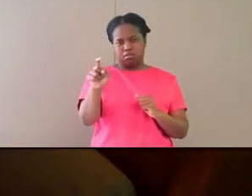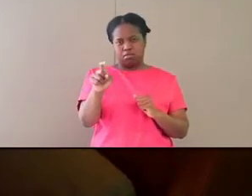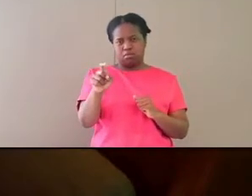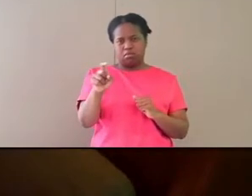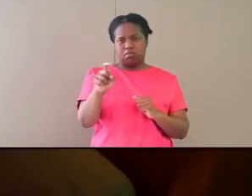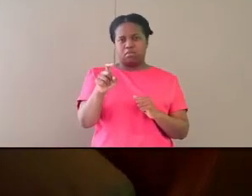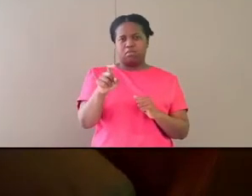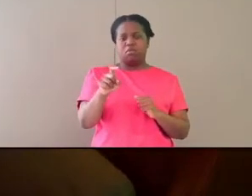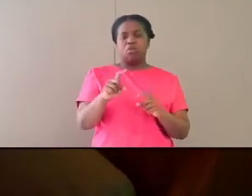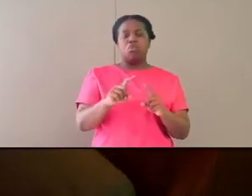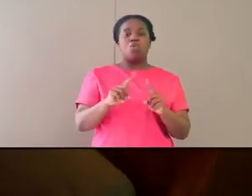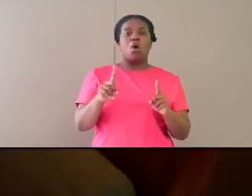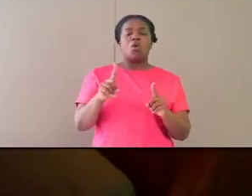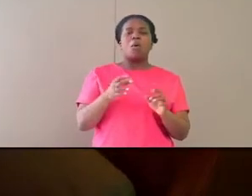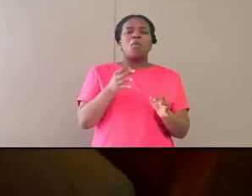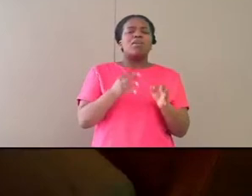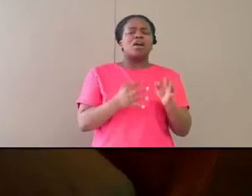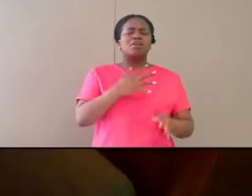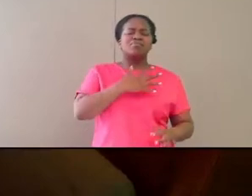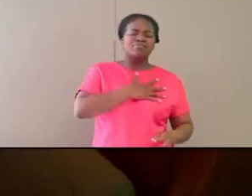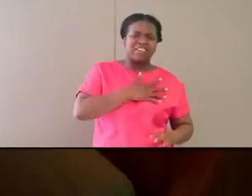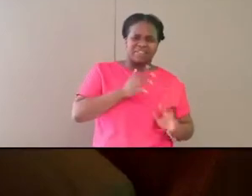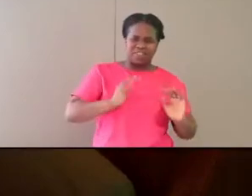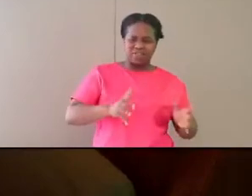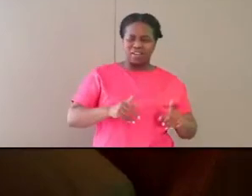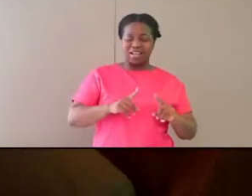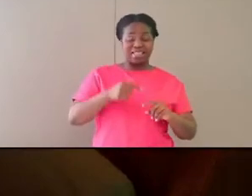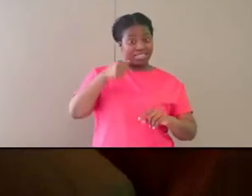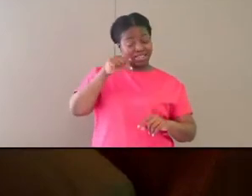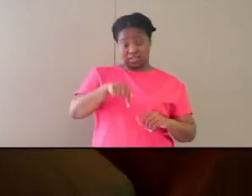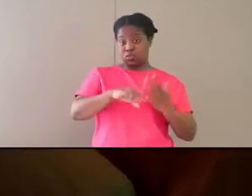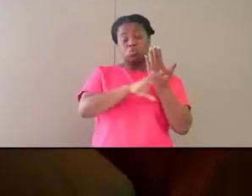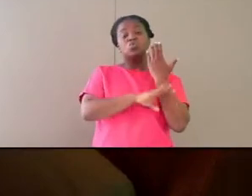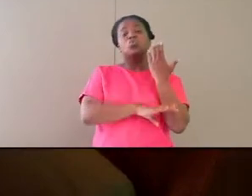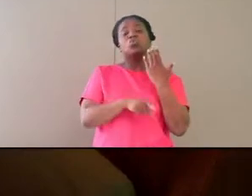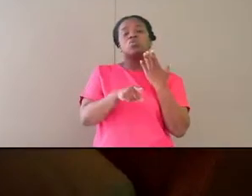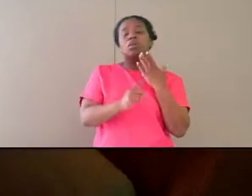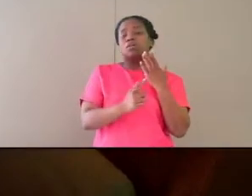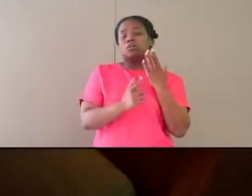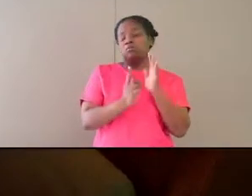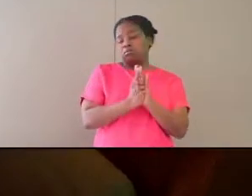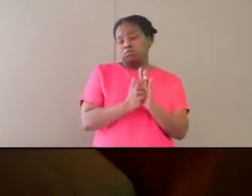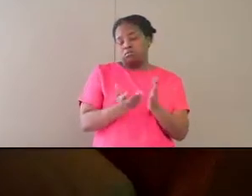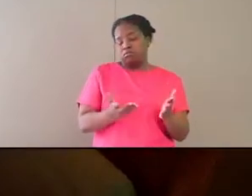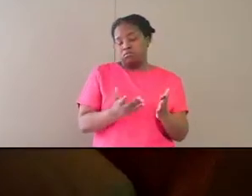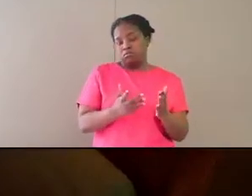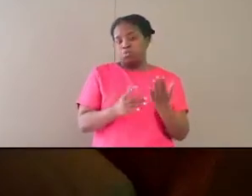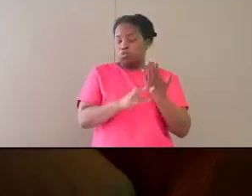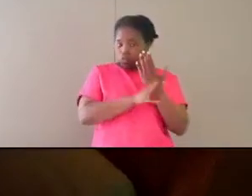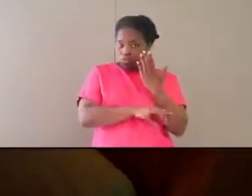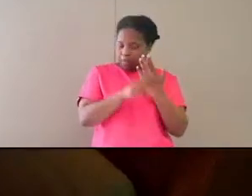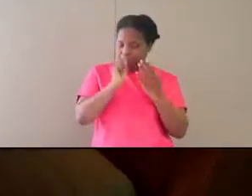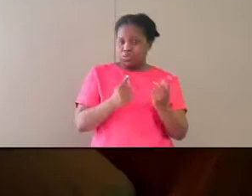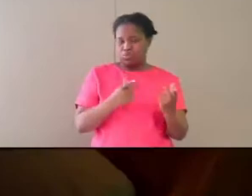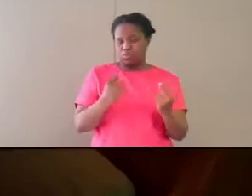not only from a political will because this is a constitutional matter. Really. Thanks. Thank you very much.